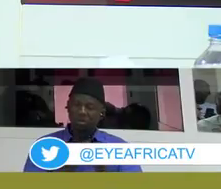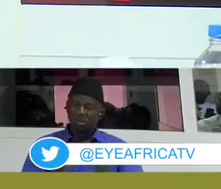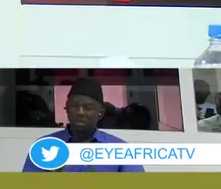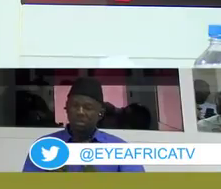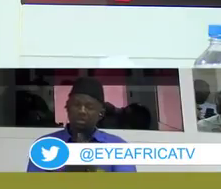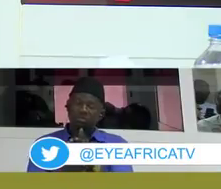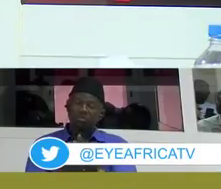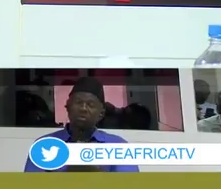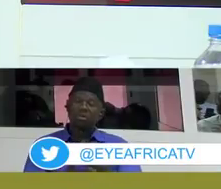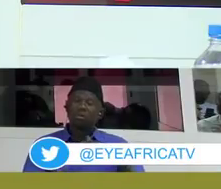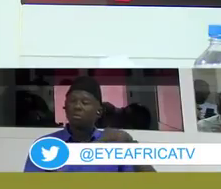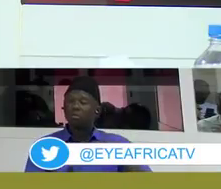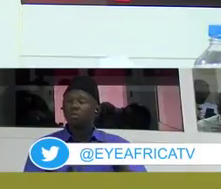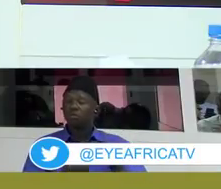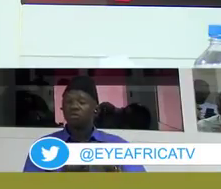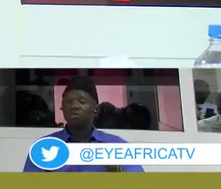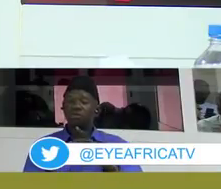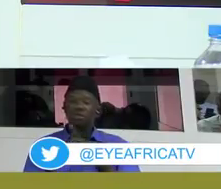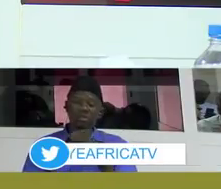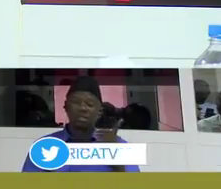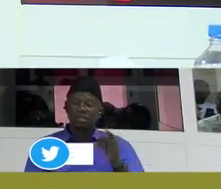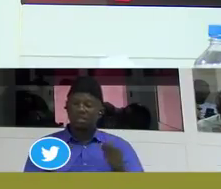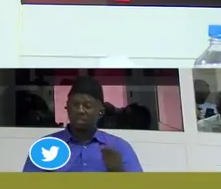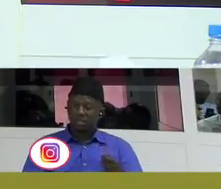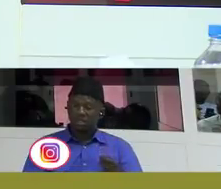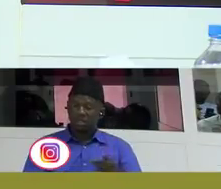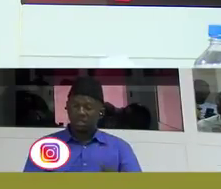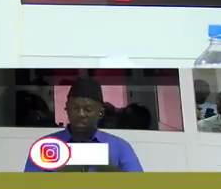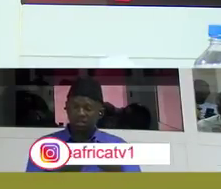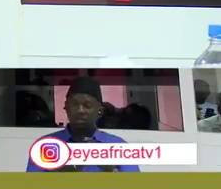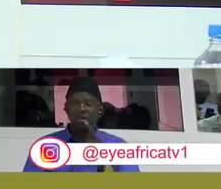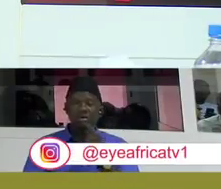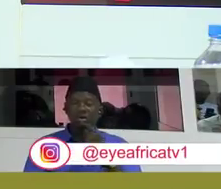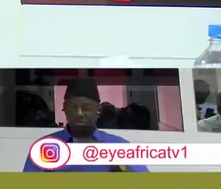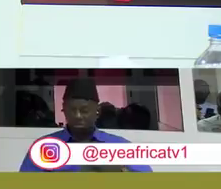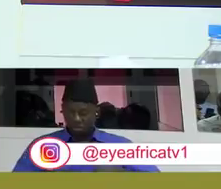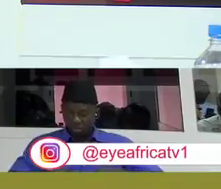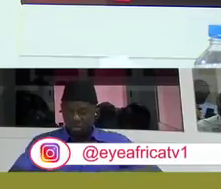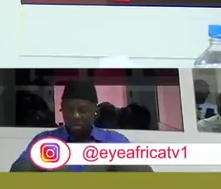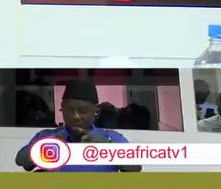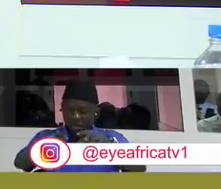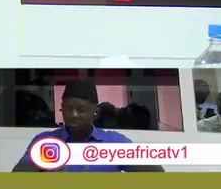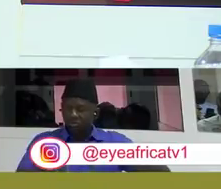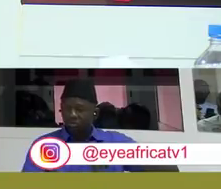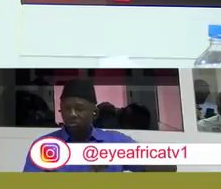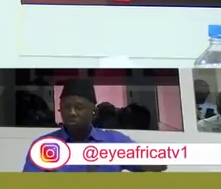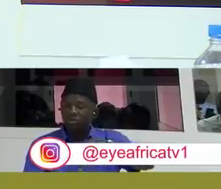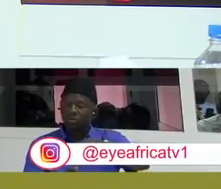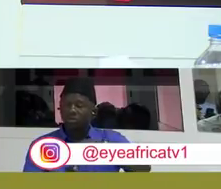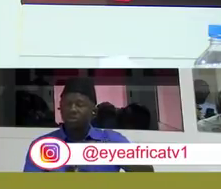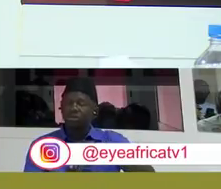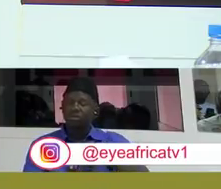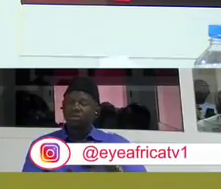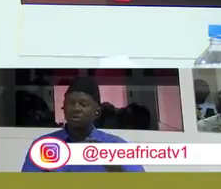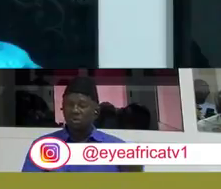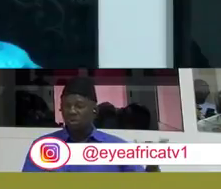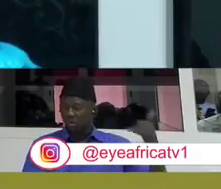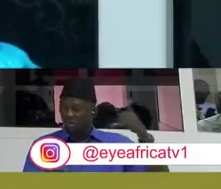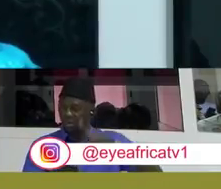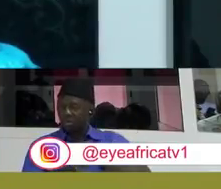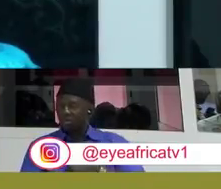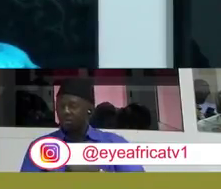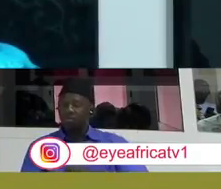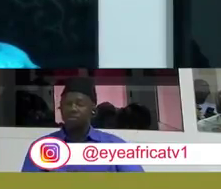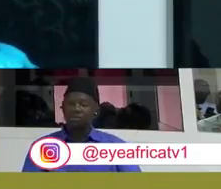of dollars and gave him red carpet on arrival. To come and upset